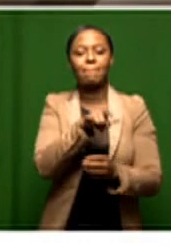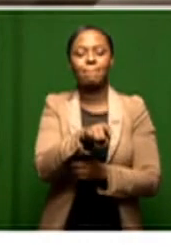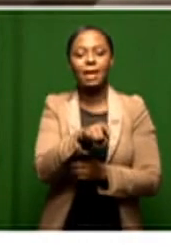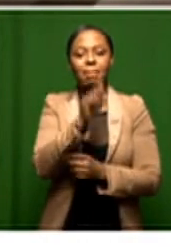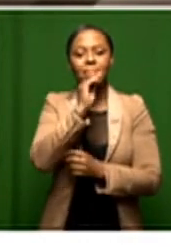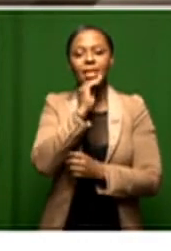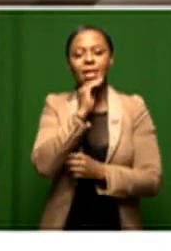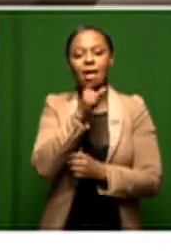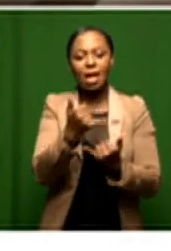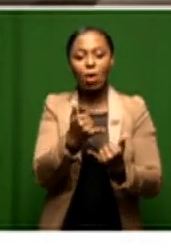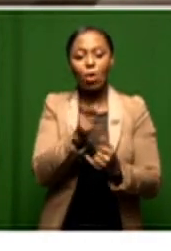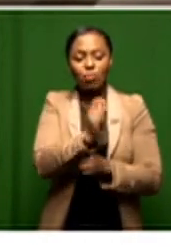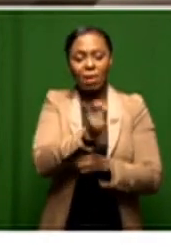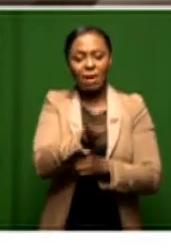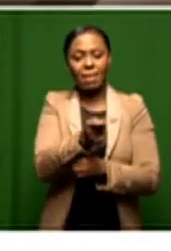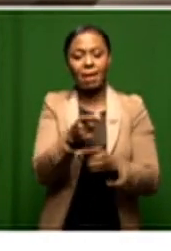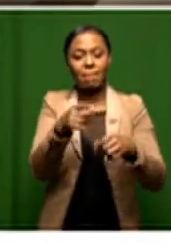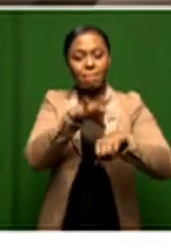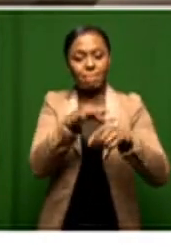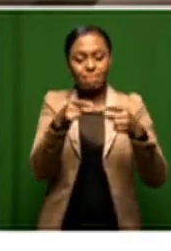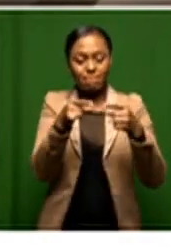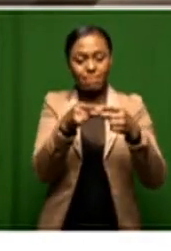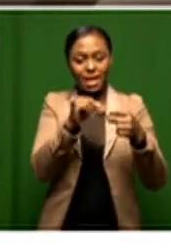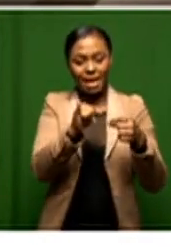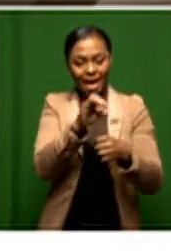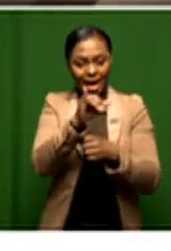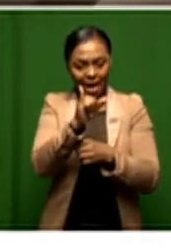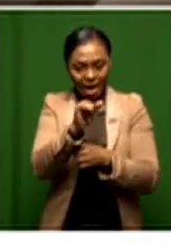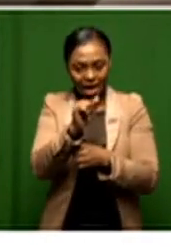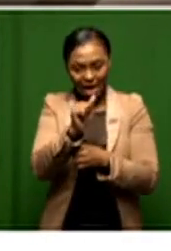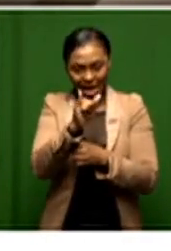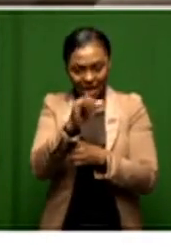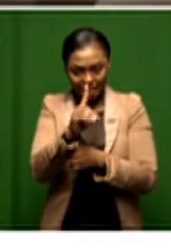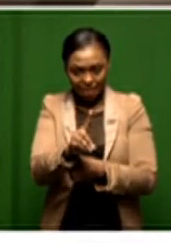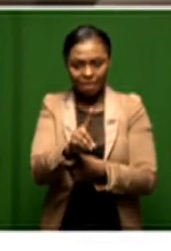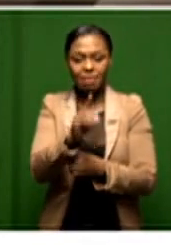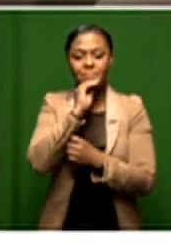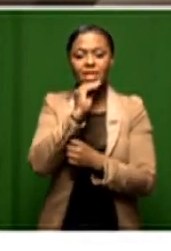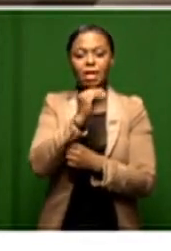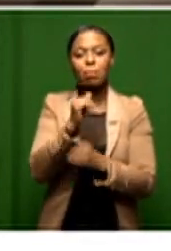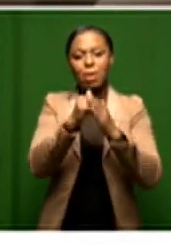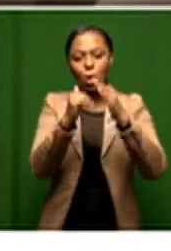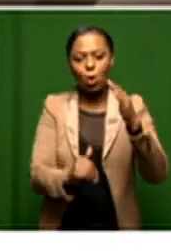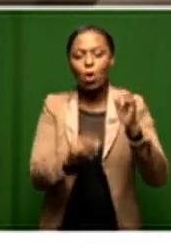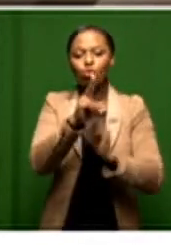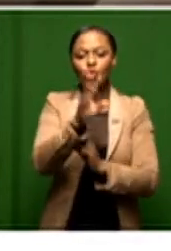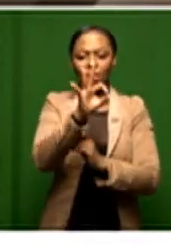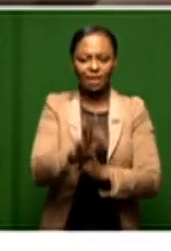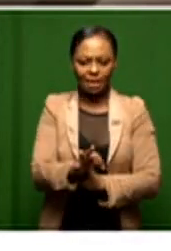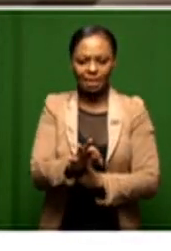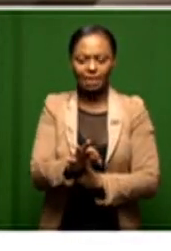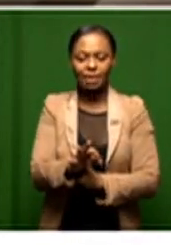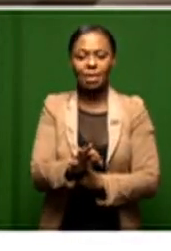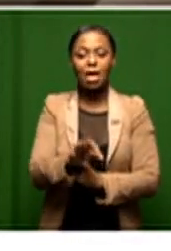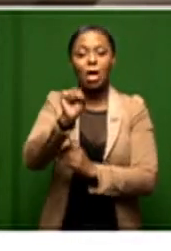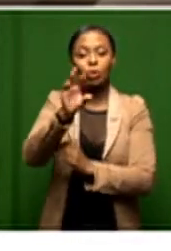by members to the entire industry in a year, this is likely to cost slightly below 2% of that. So while it